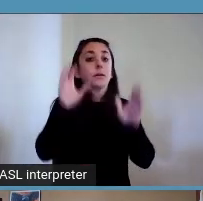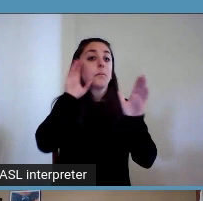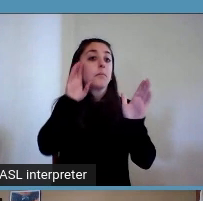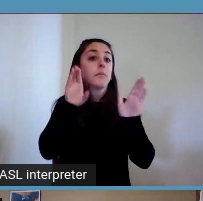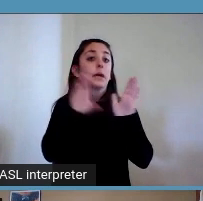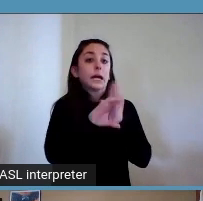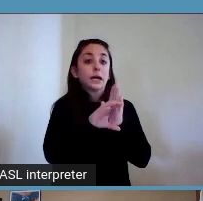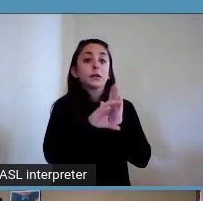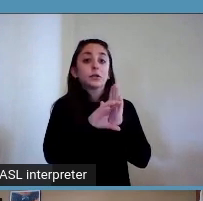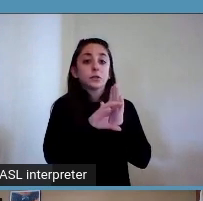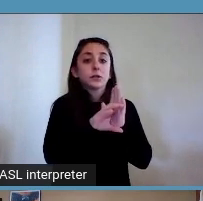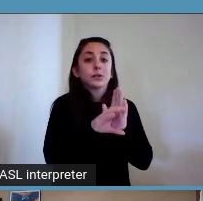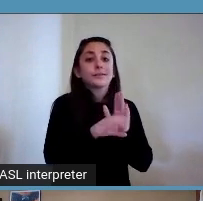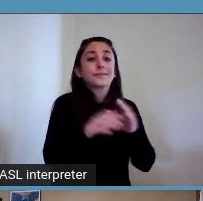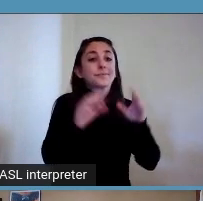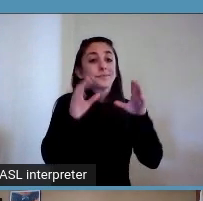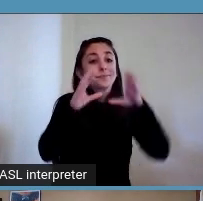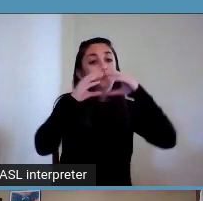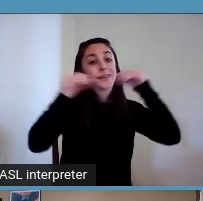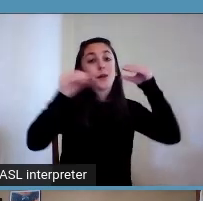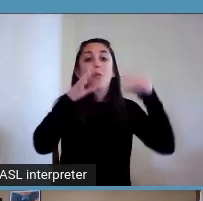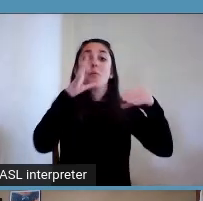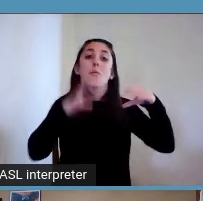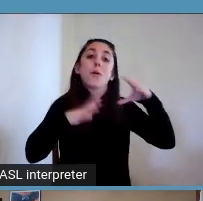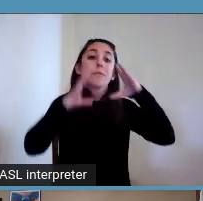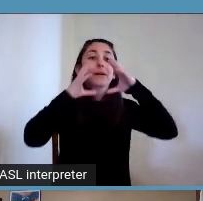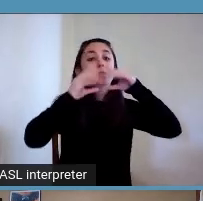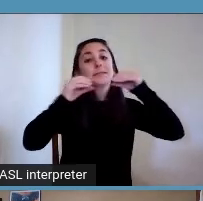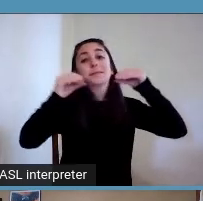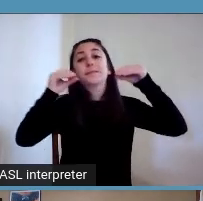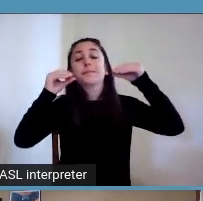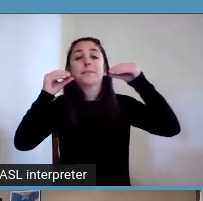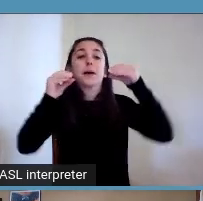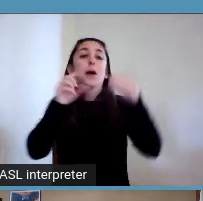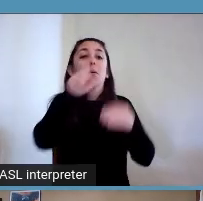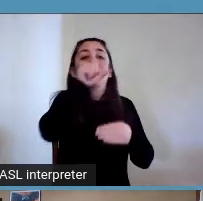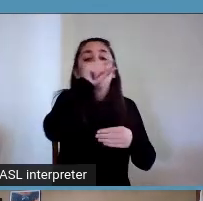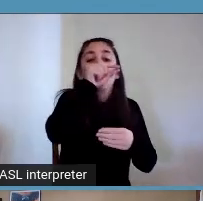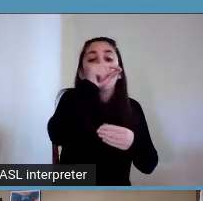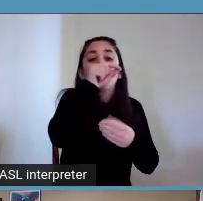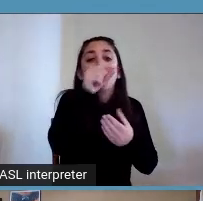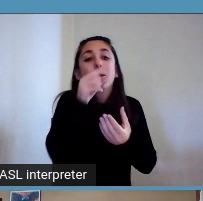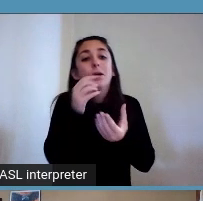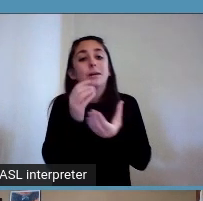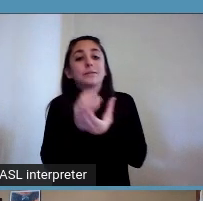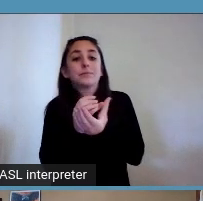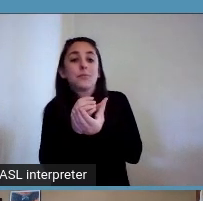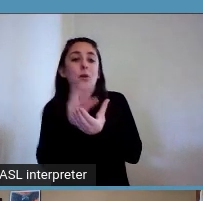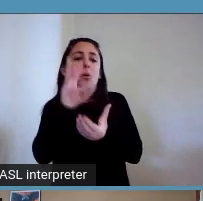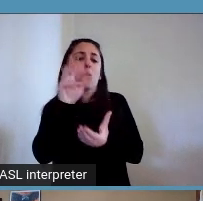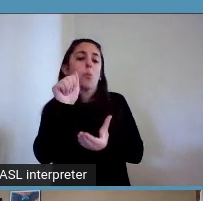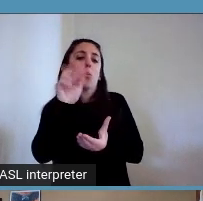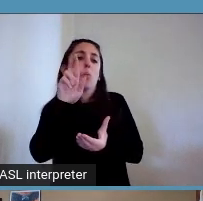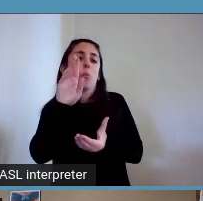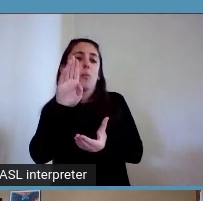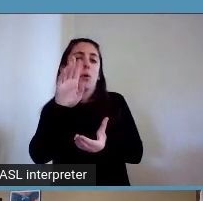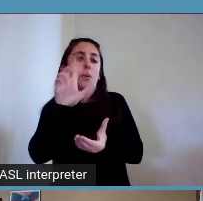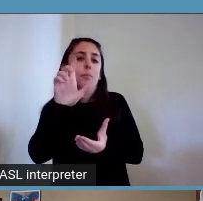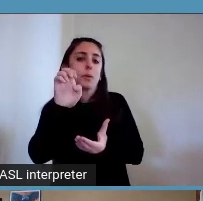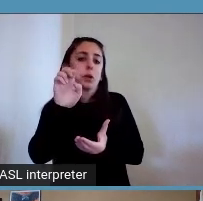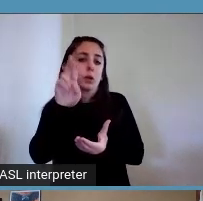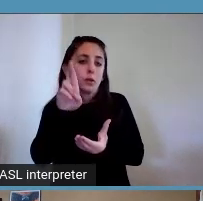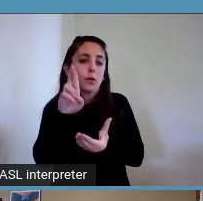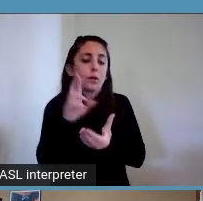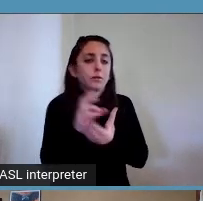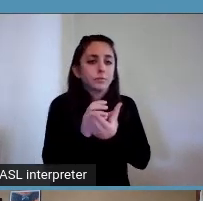the smile of a woman holding a little warbler. It's a chestnut sided warbler with a yellow head and some black